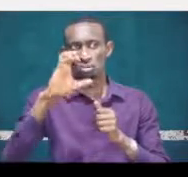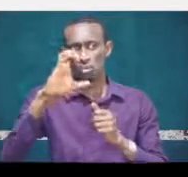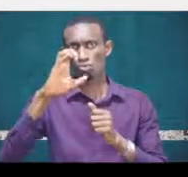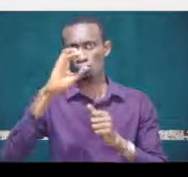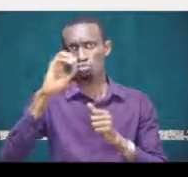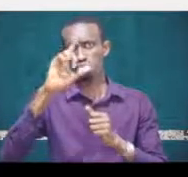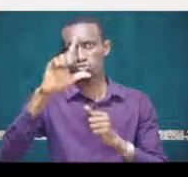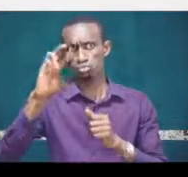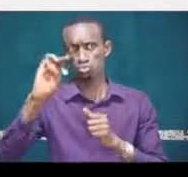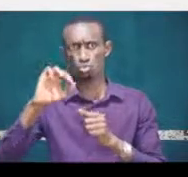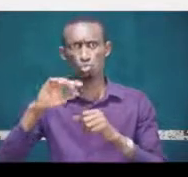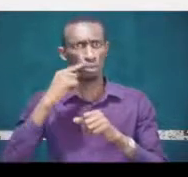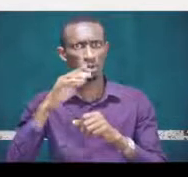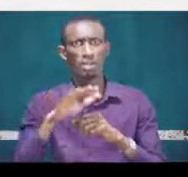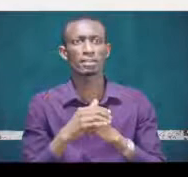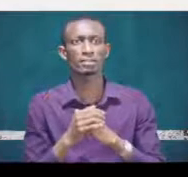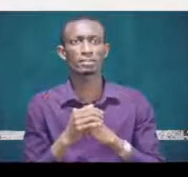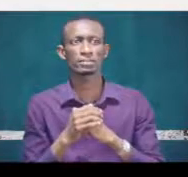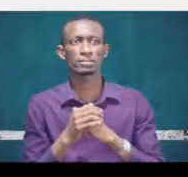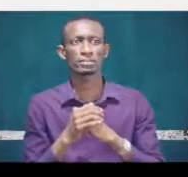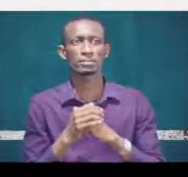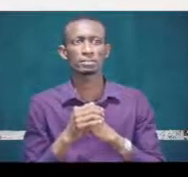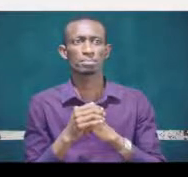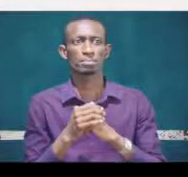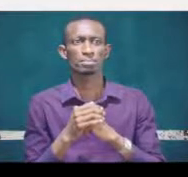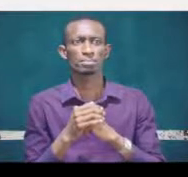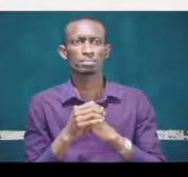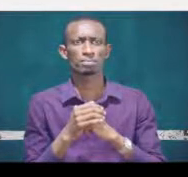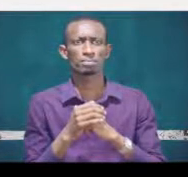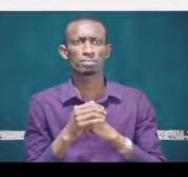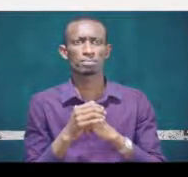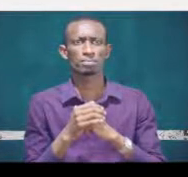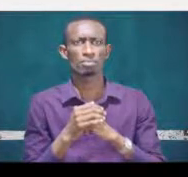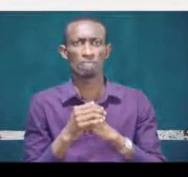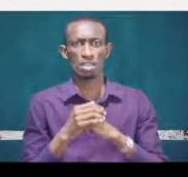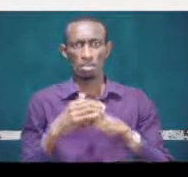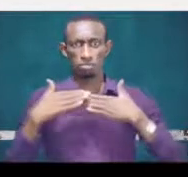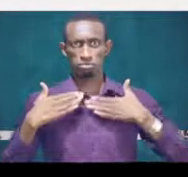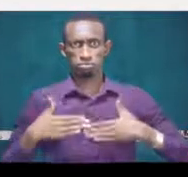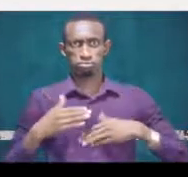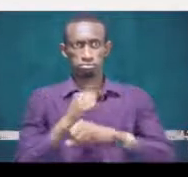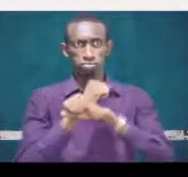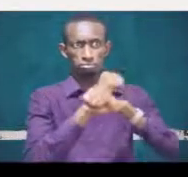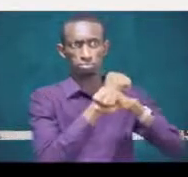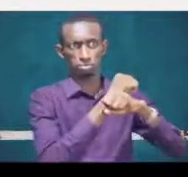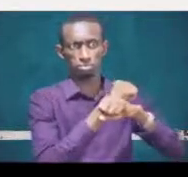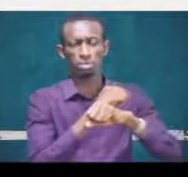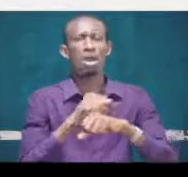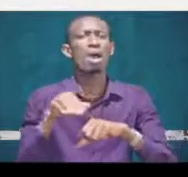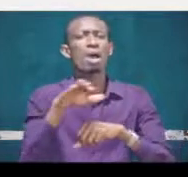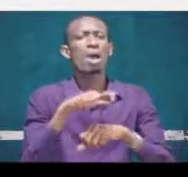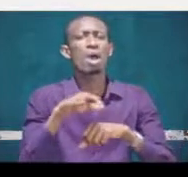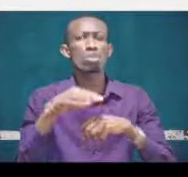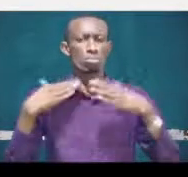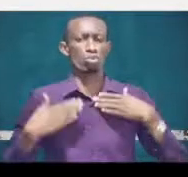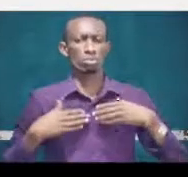pharynx. Then we have, lastly, transition epithelium. There are many layers of